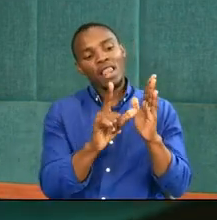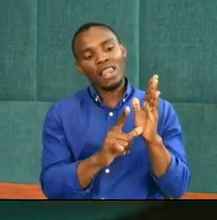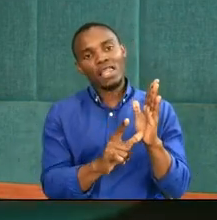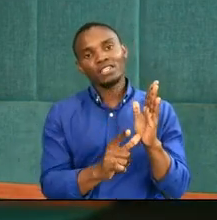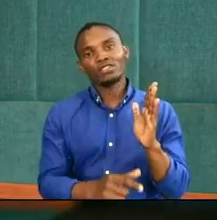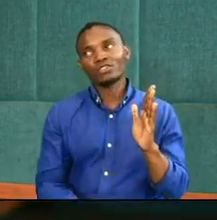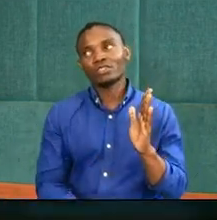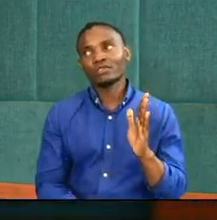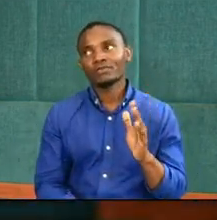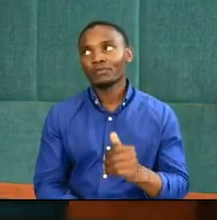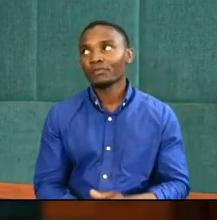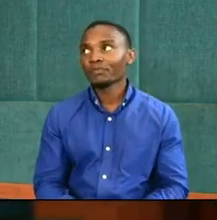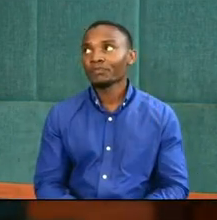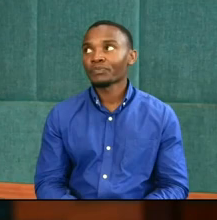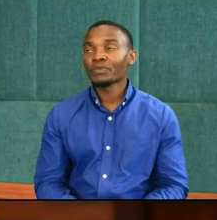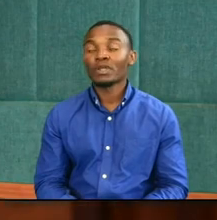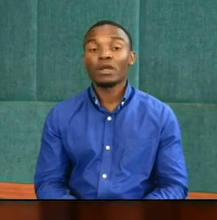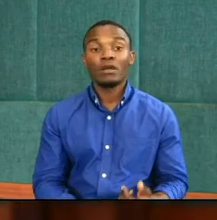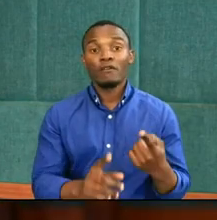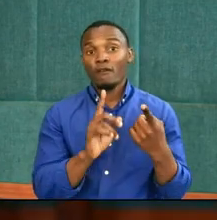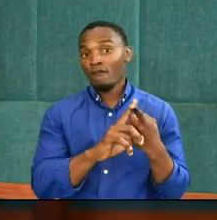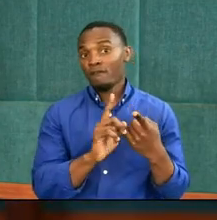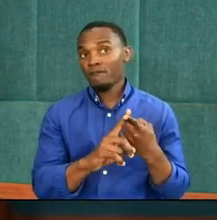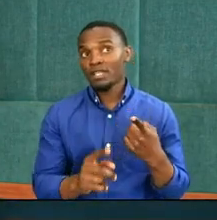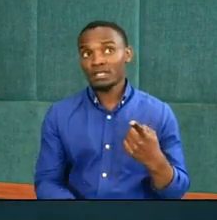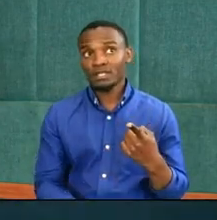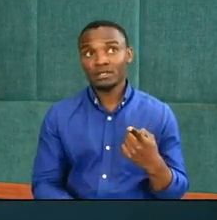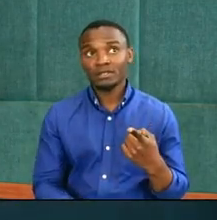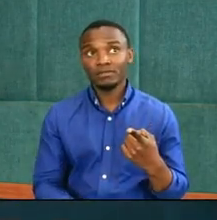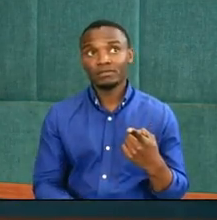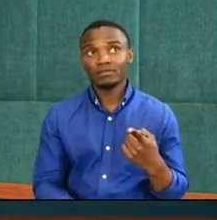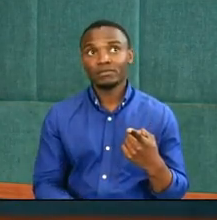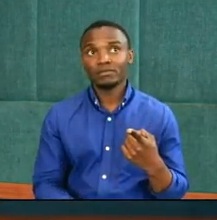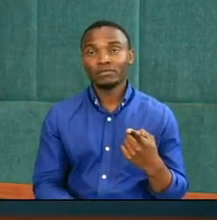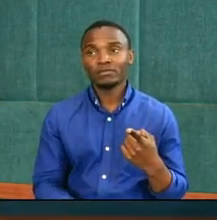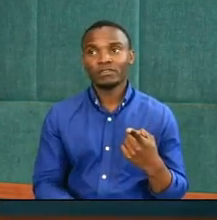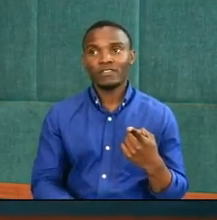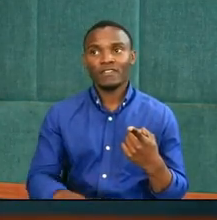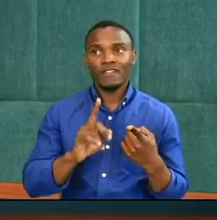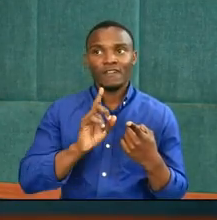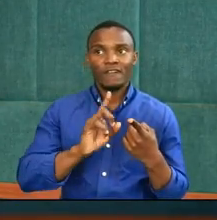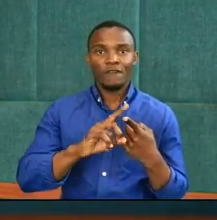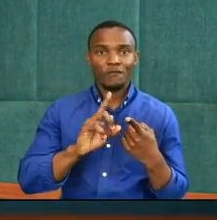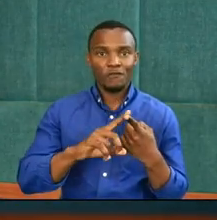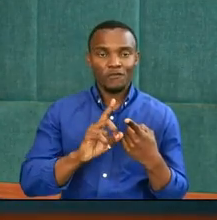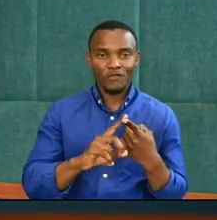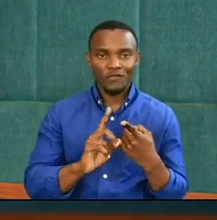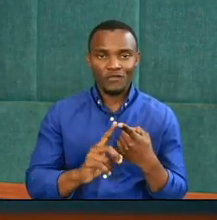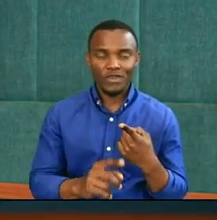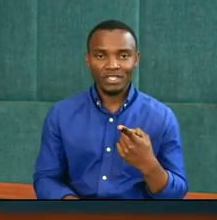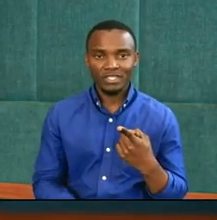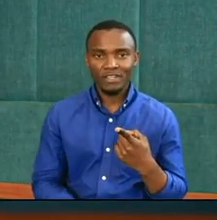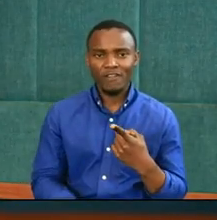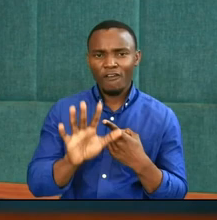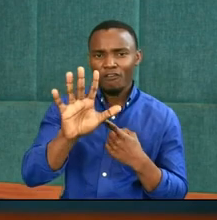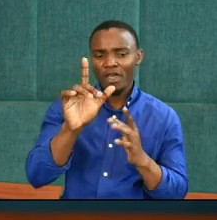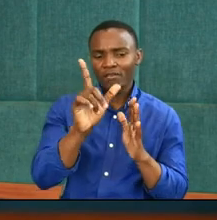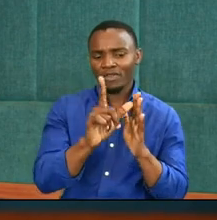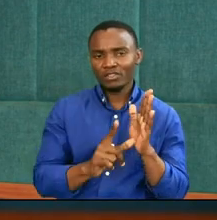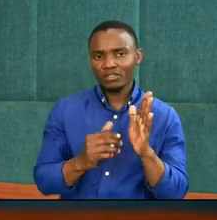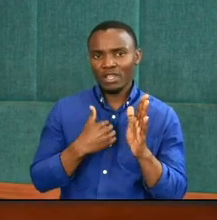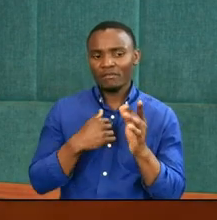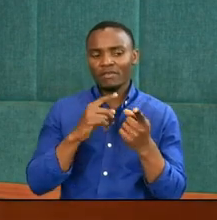Antidote for sleep. Lesson number 1. 5 lessons. 5 lessons. Lesson number